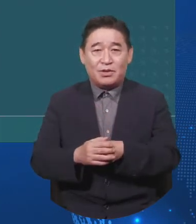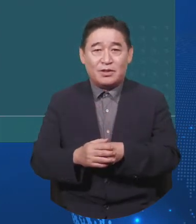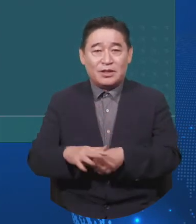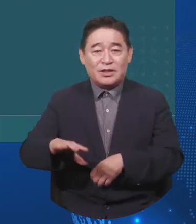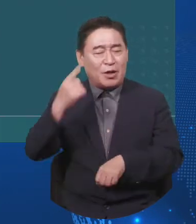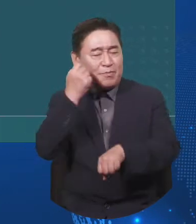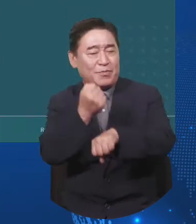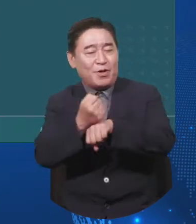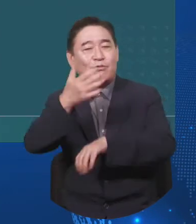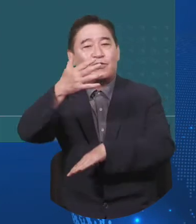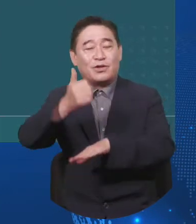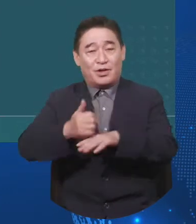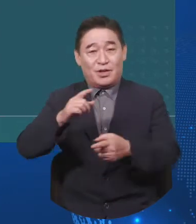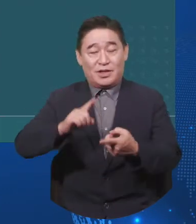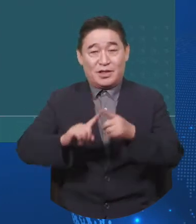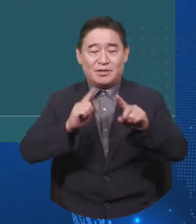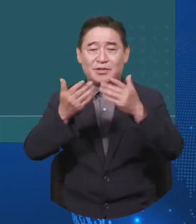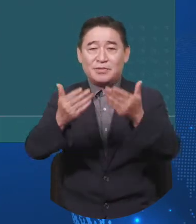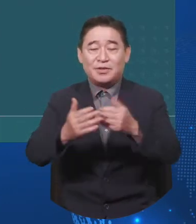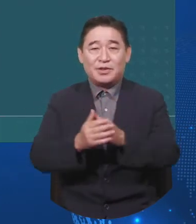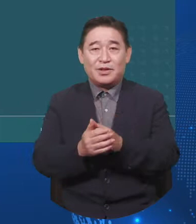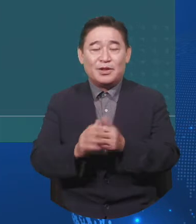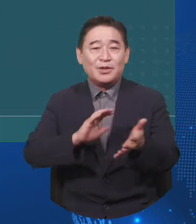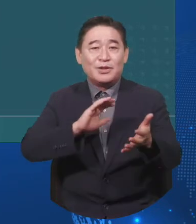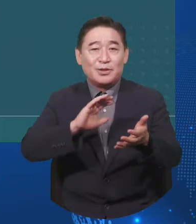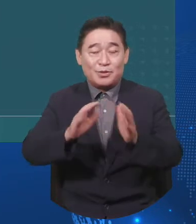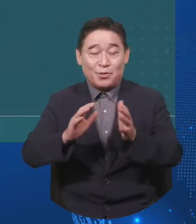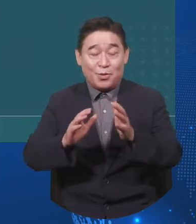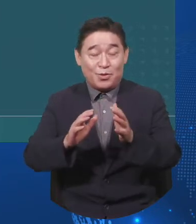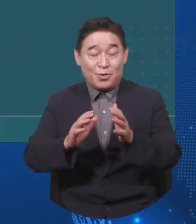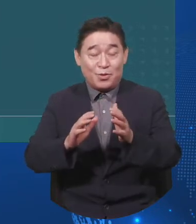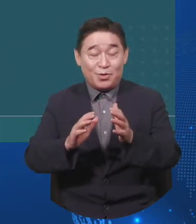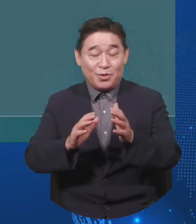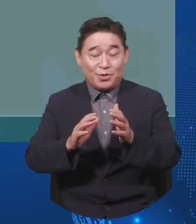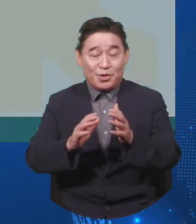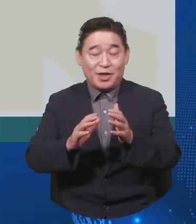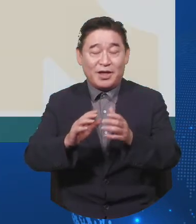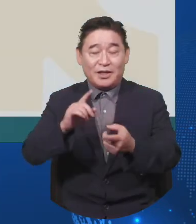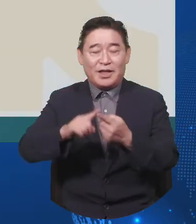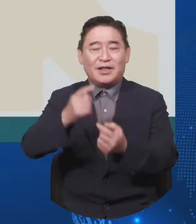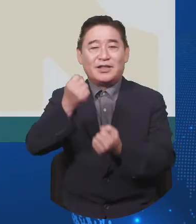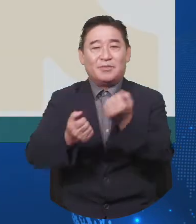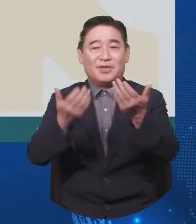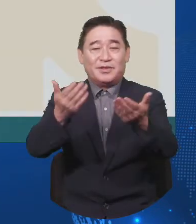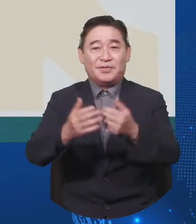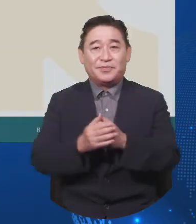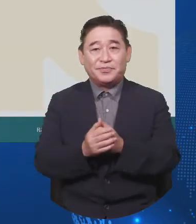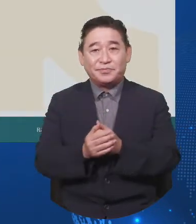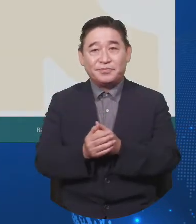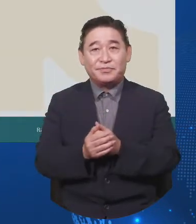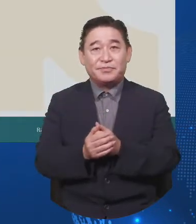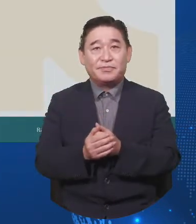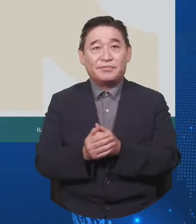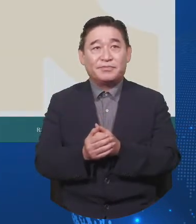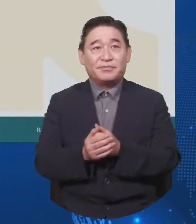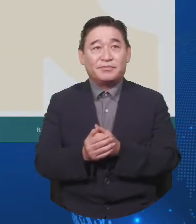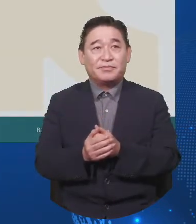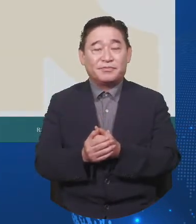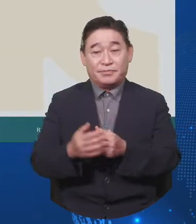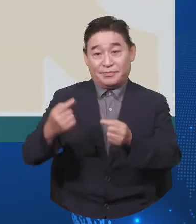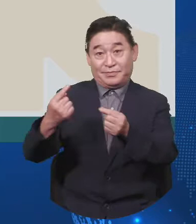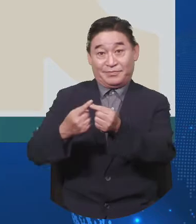least a starting place for our panel discussion. Okay. Yes. So, why do we